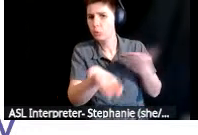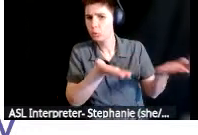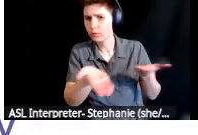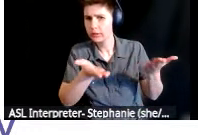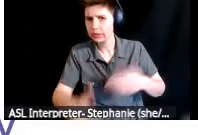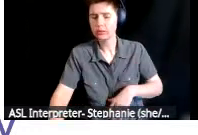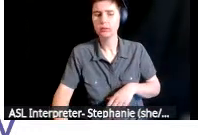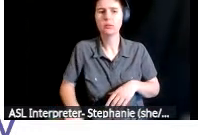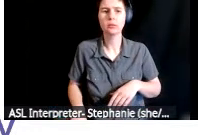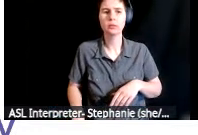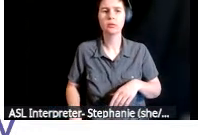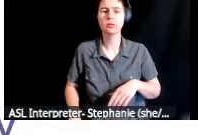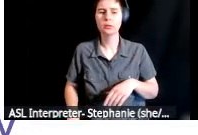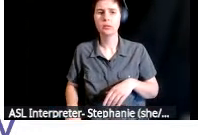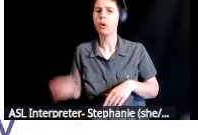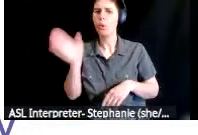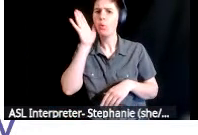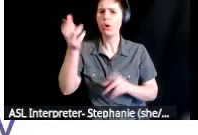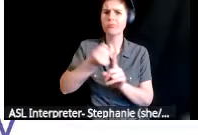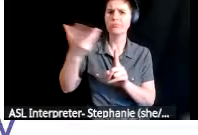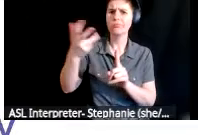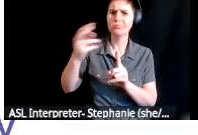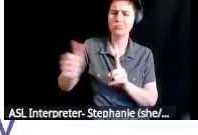of the cards in more detail.